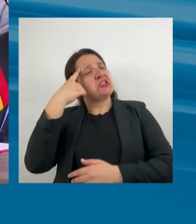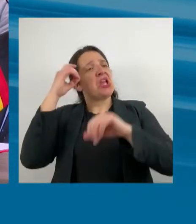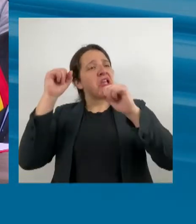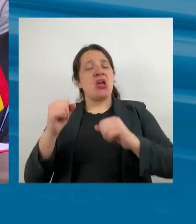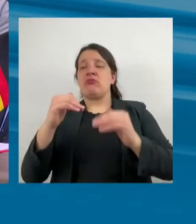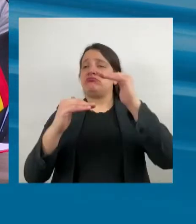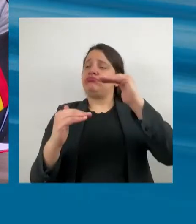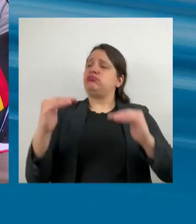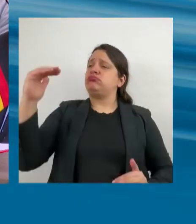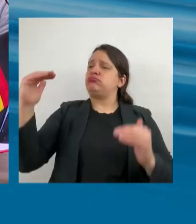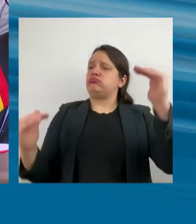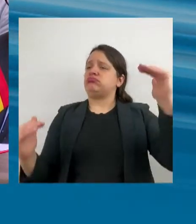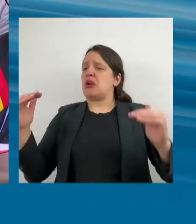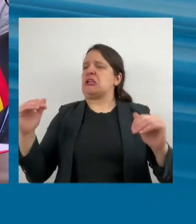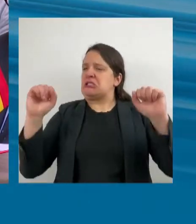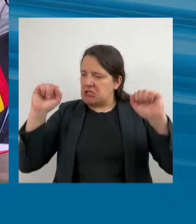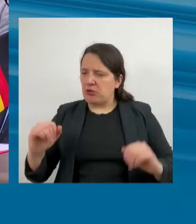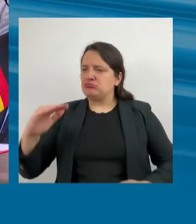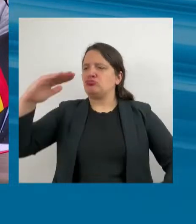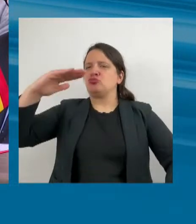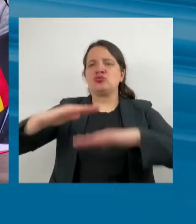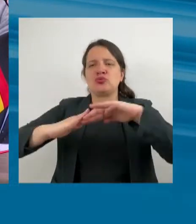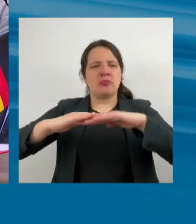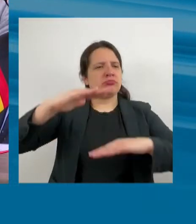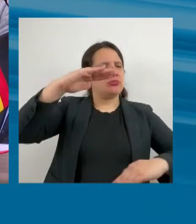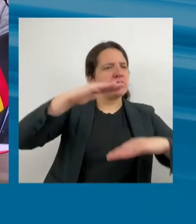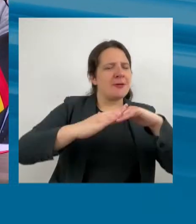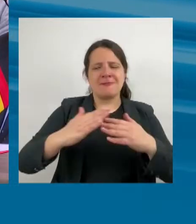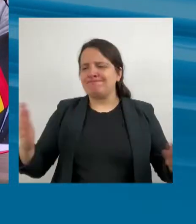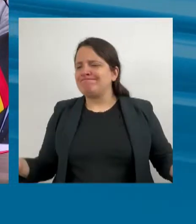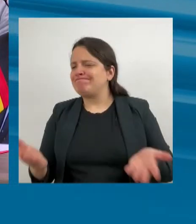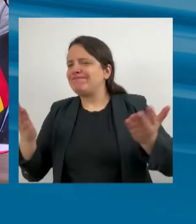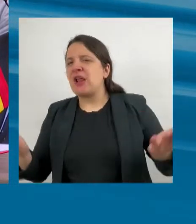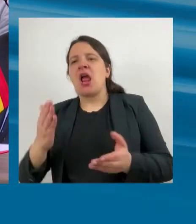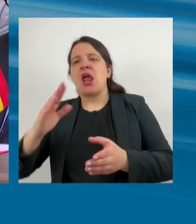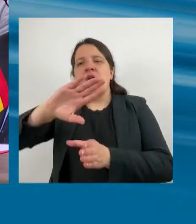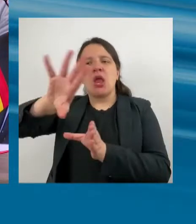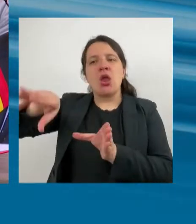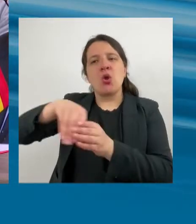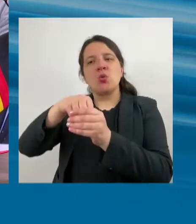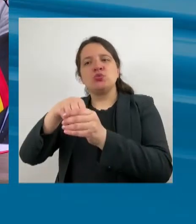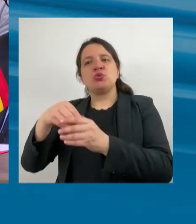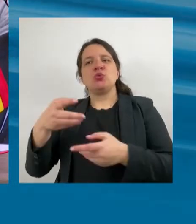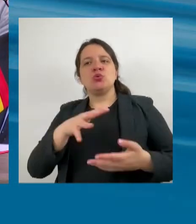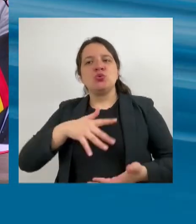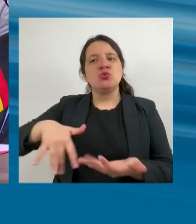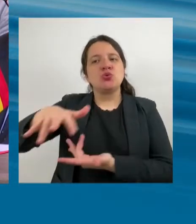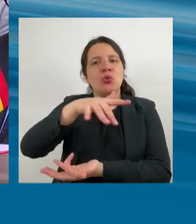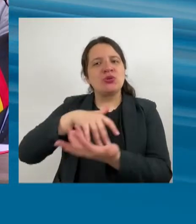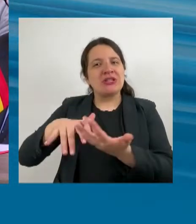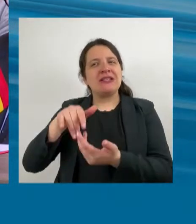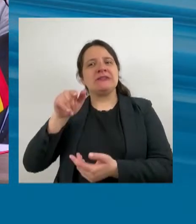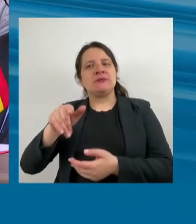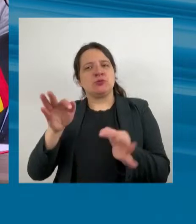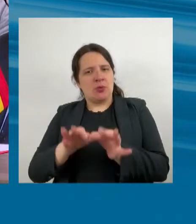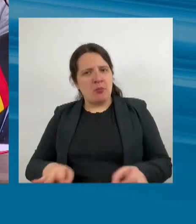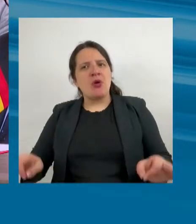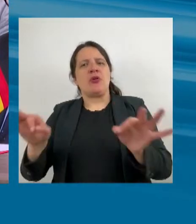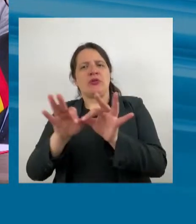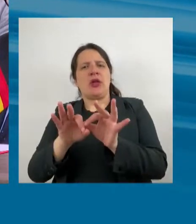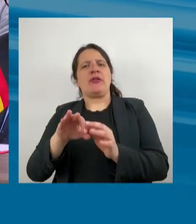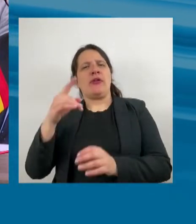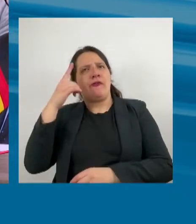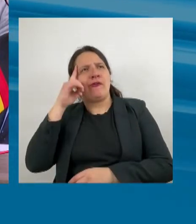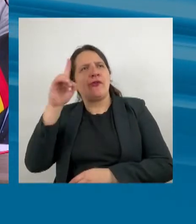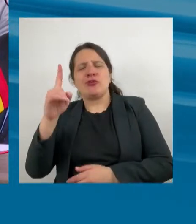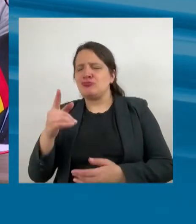social inclusion, and promoting social mobility are bedrock principles of a just and peaceful society.